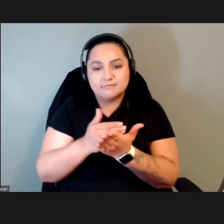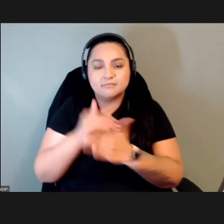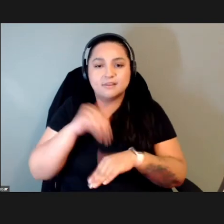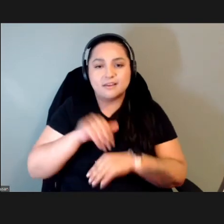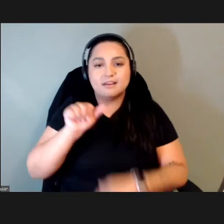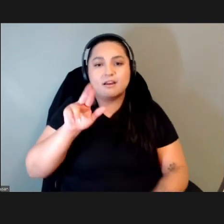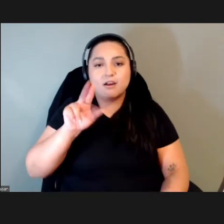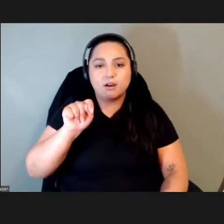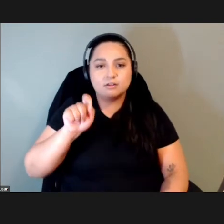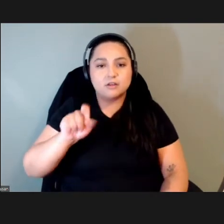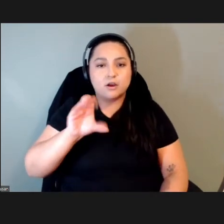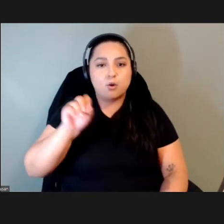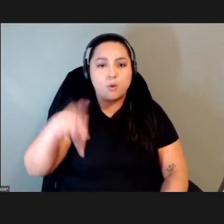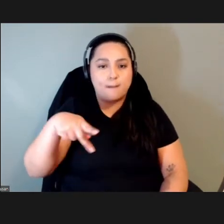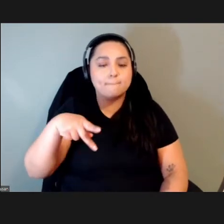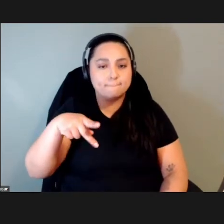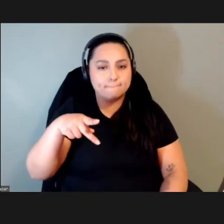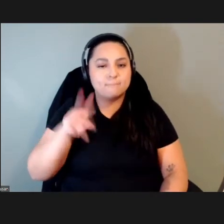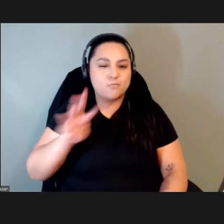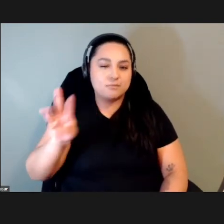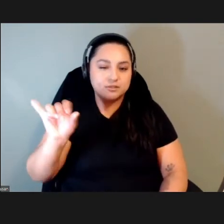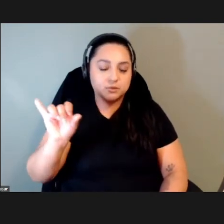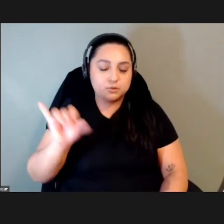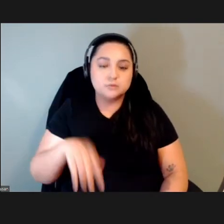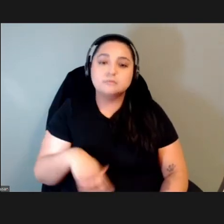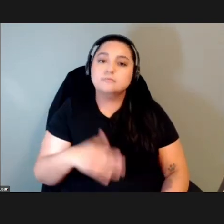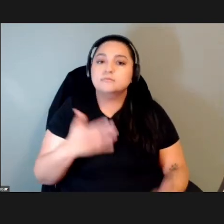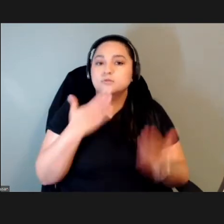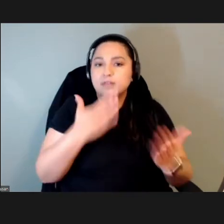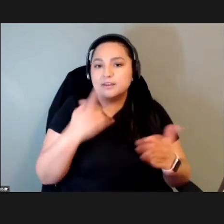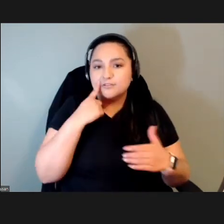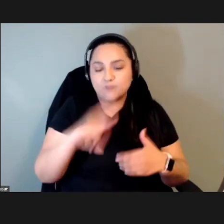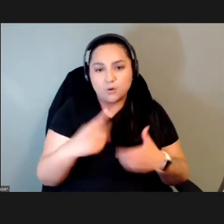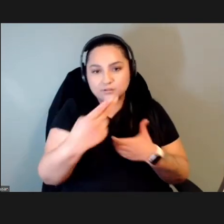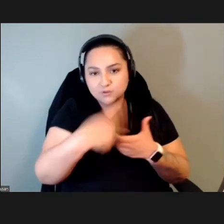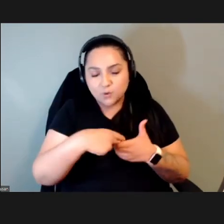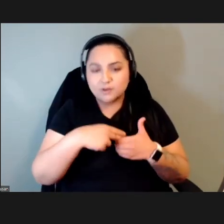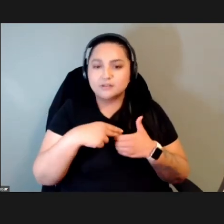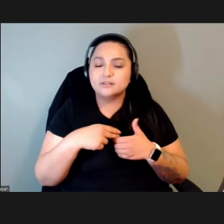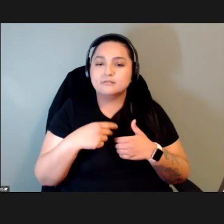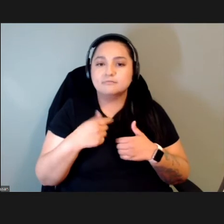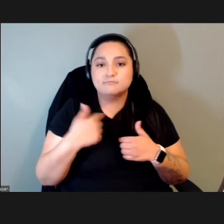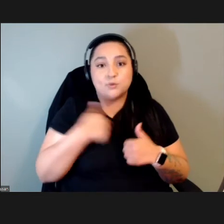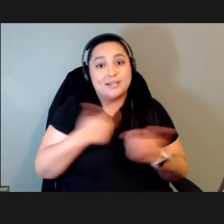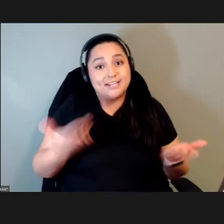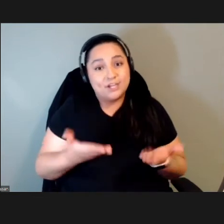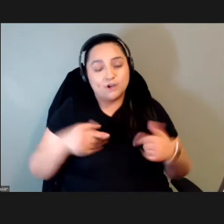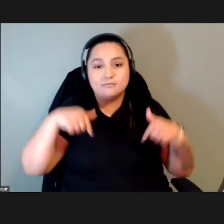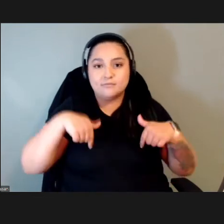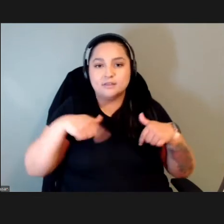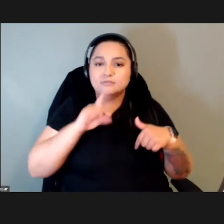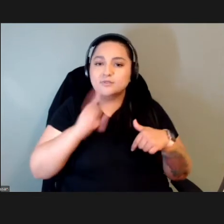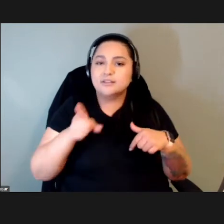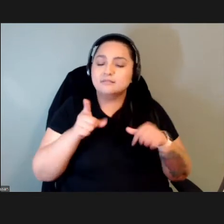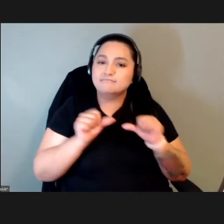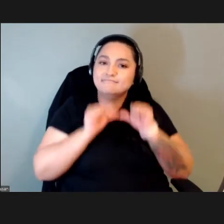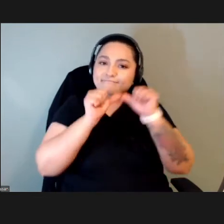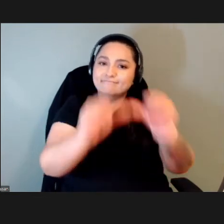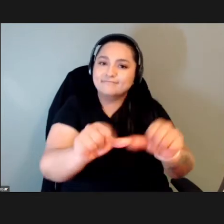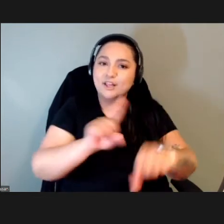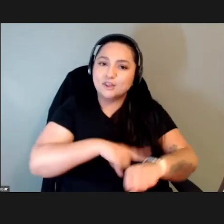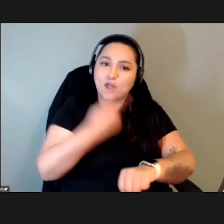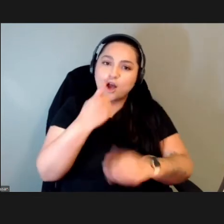here together. We're here. This is a long, long project, many generations behind us and